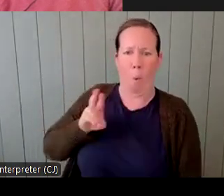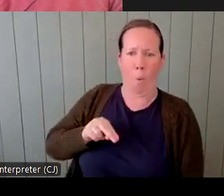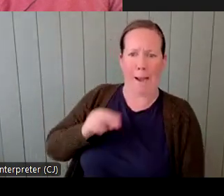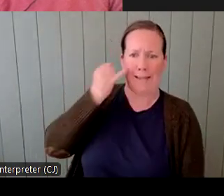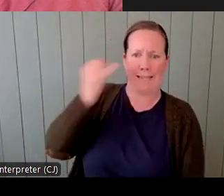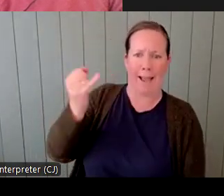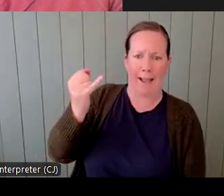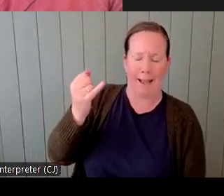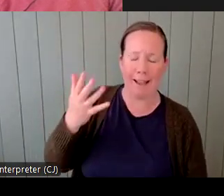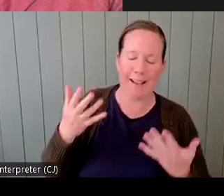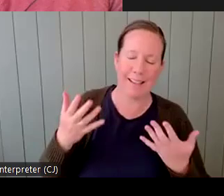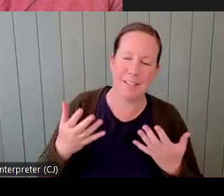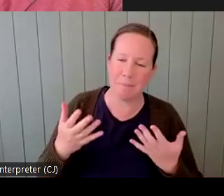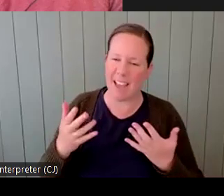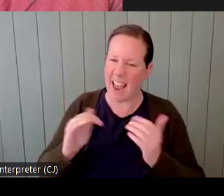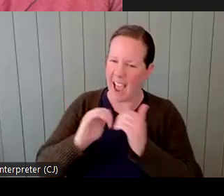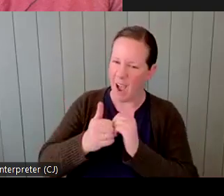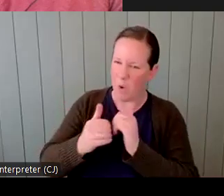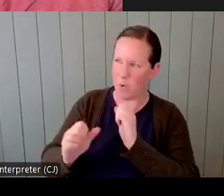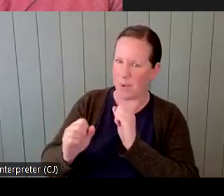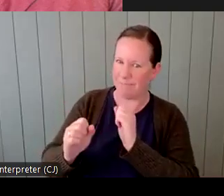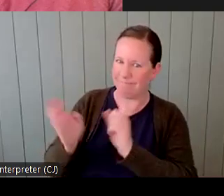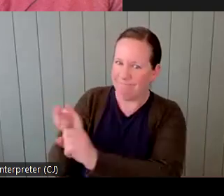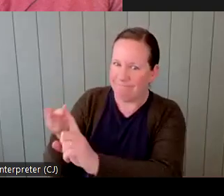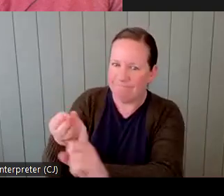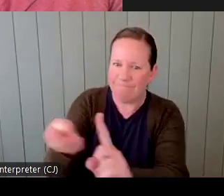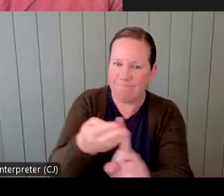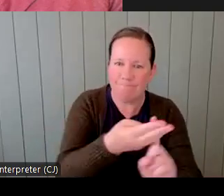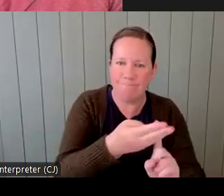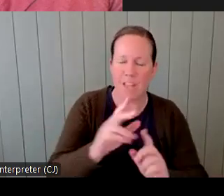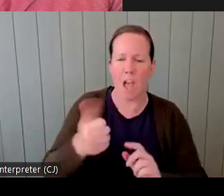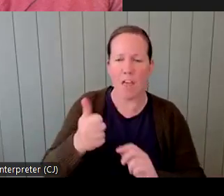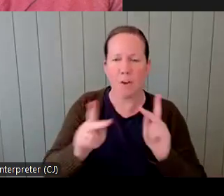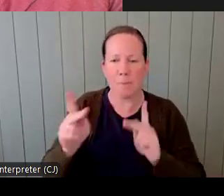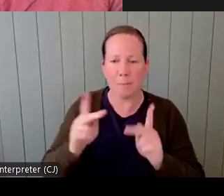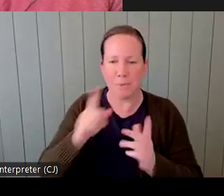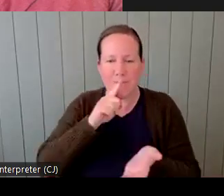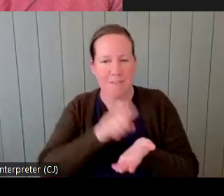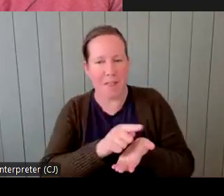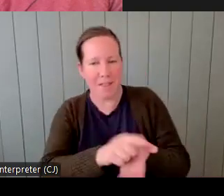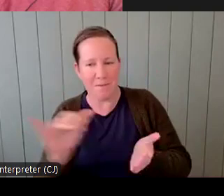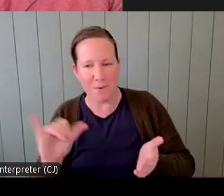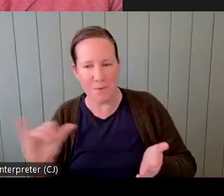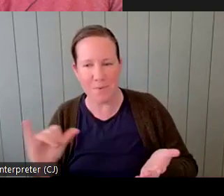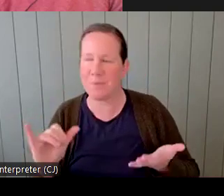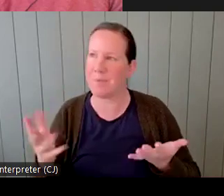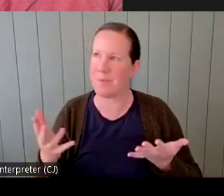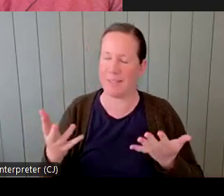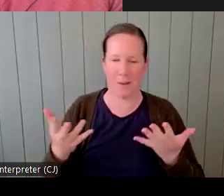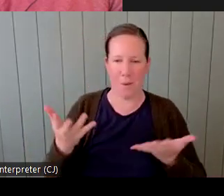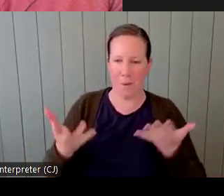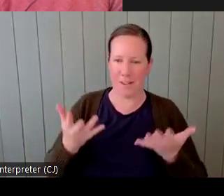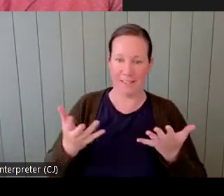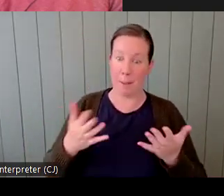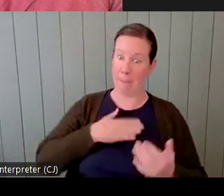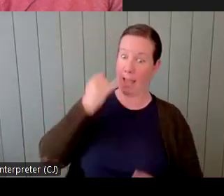building that distance between the love for your idea and what the market is really ready to buy and pay for your idea might be two different